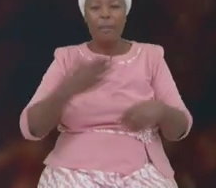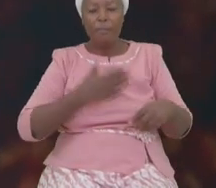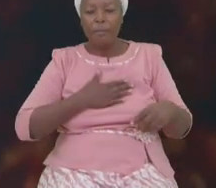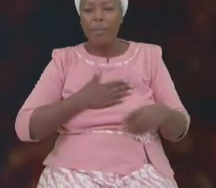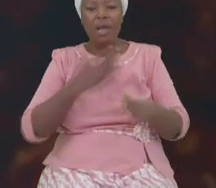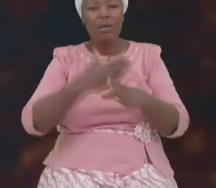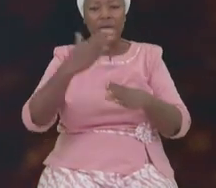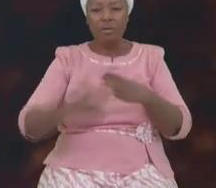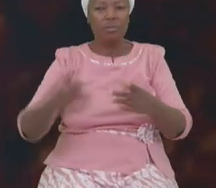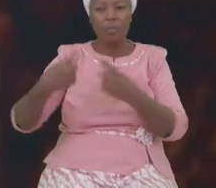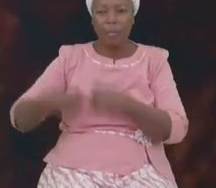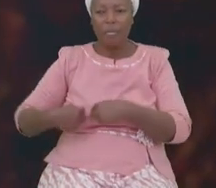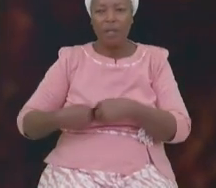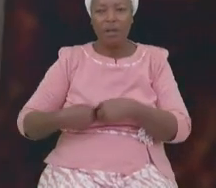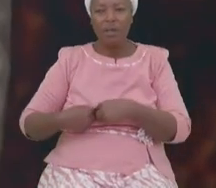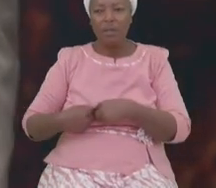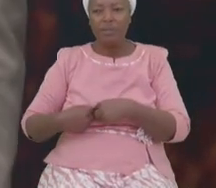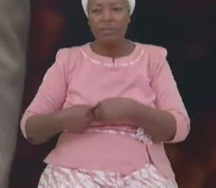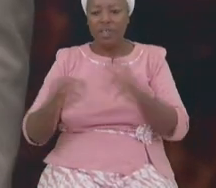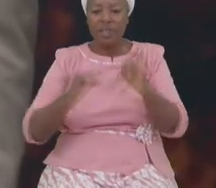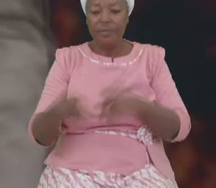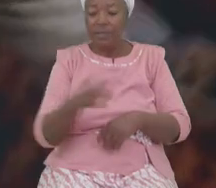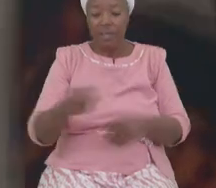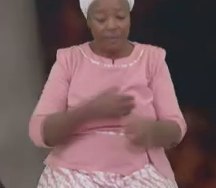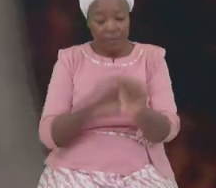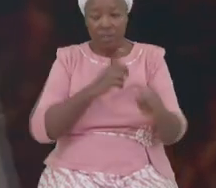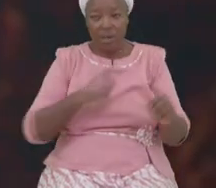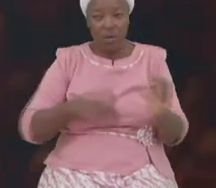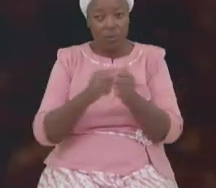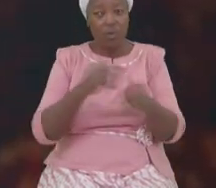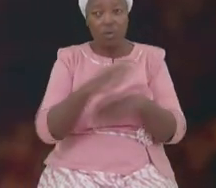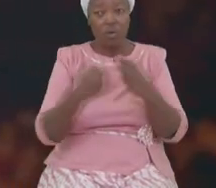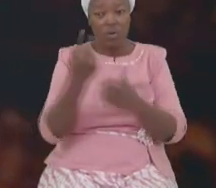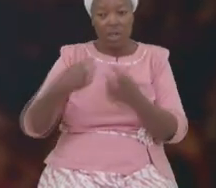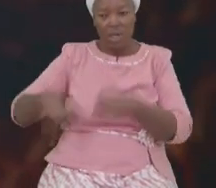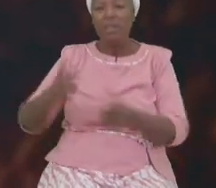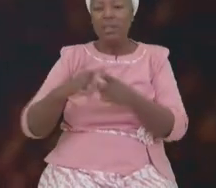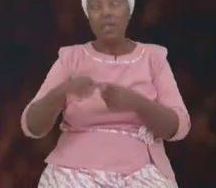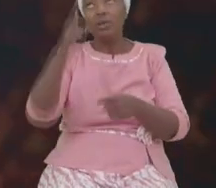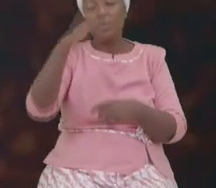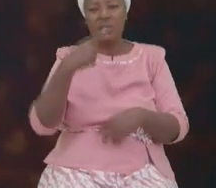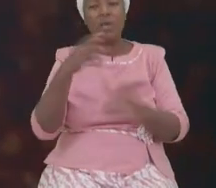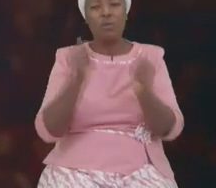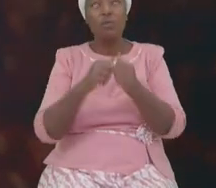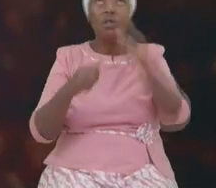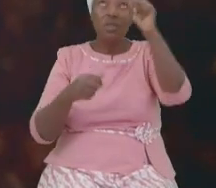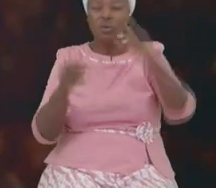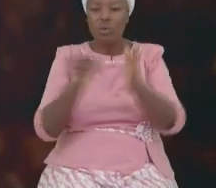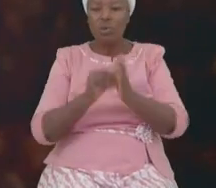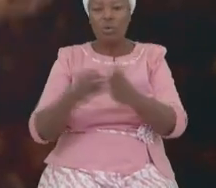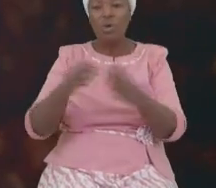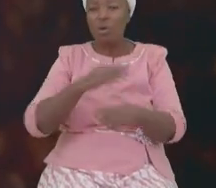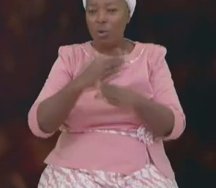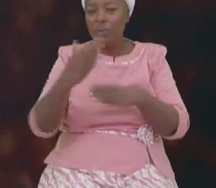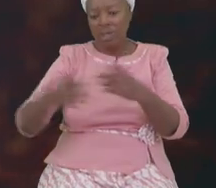whole heart. If they follow the Lord with their whole heart, then God said, with his whole heart, he'll